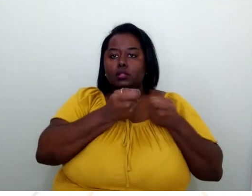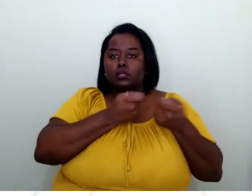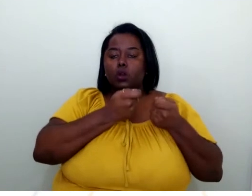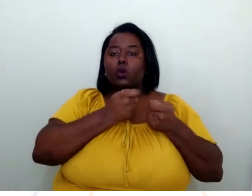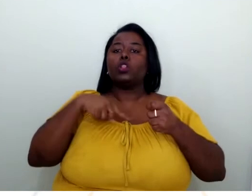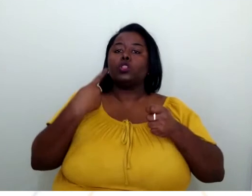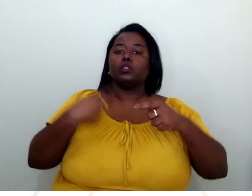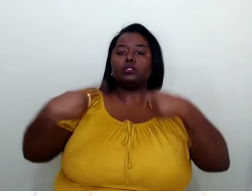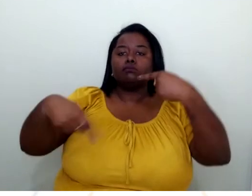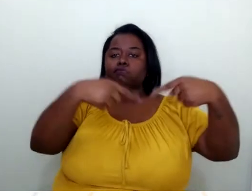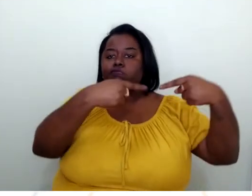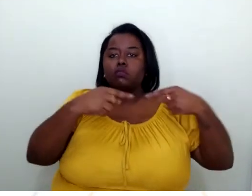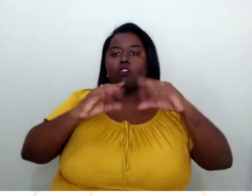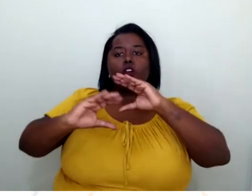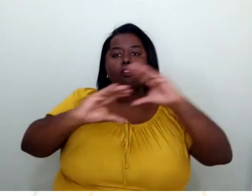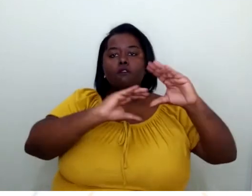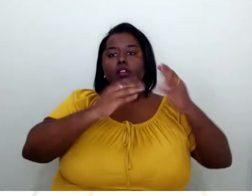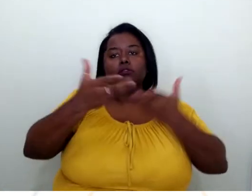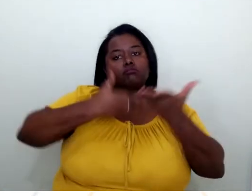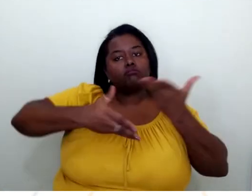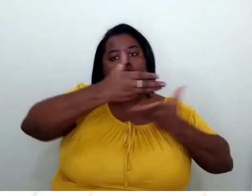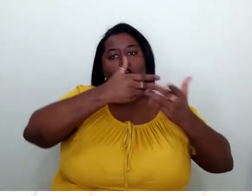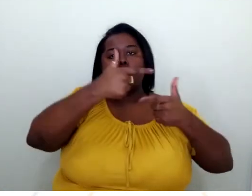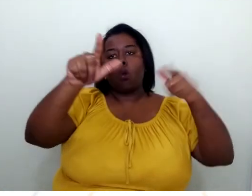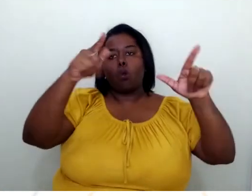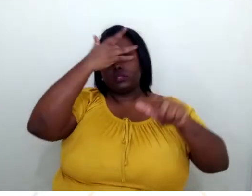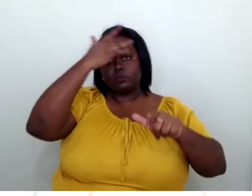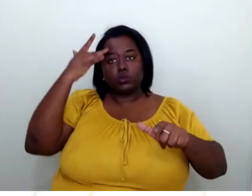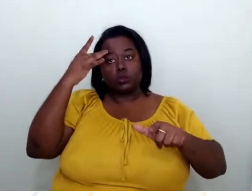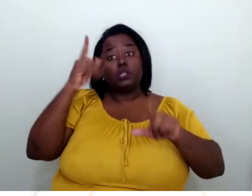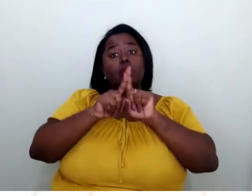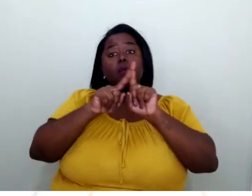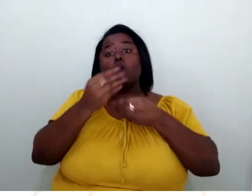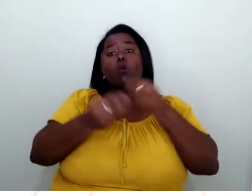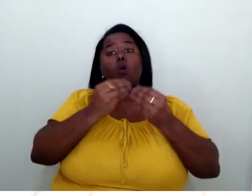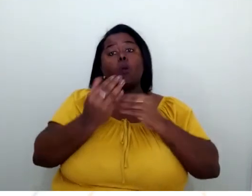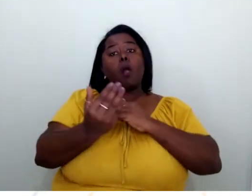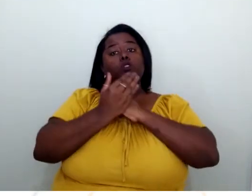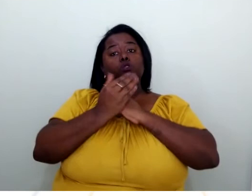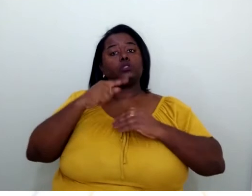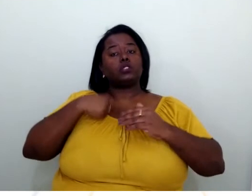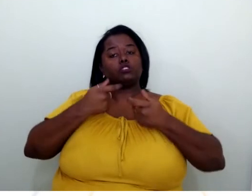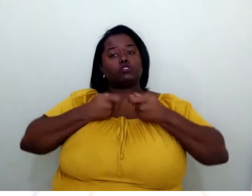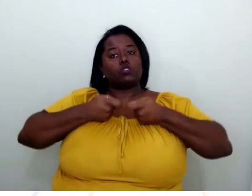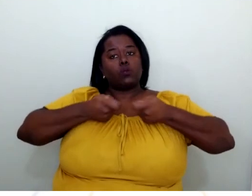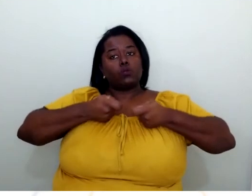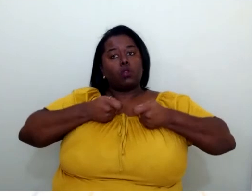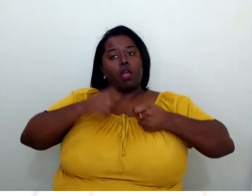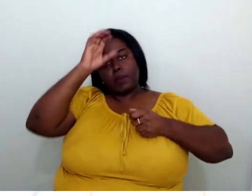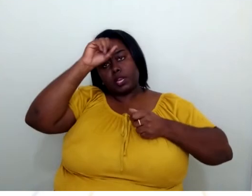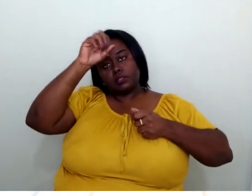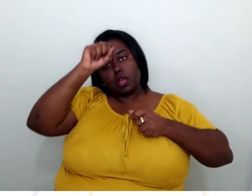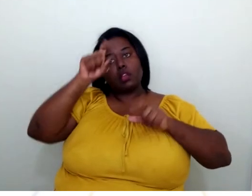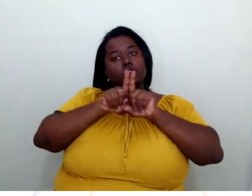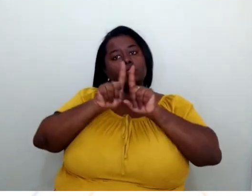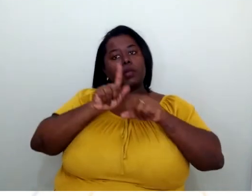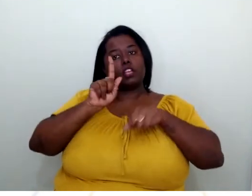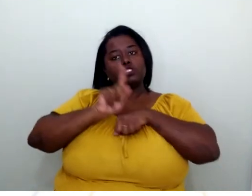inquiry. And the key, what Matt found with young children, is that obviously learning's an internal